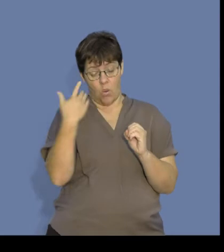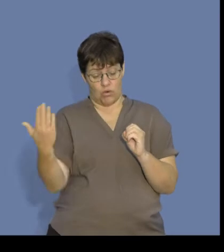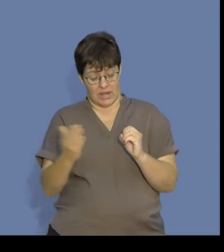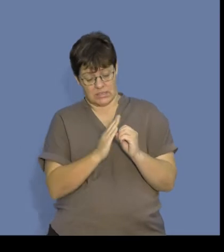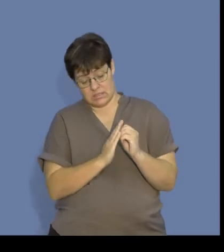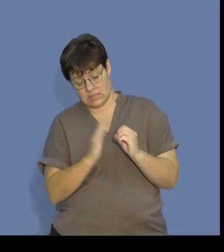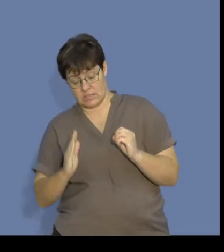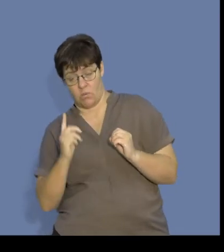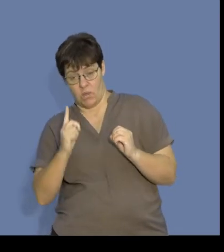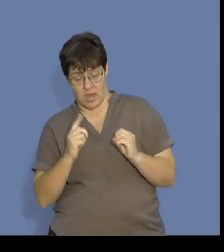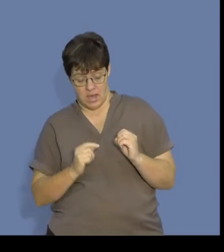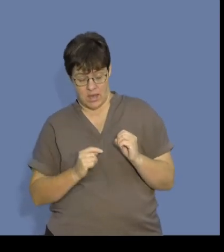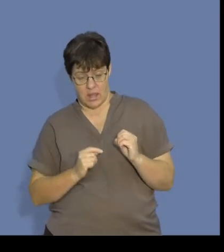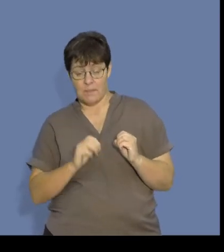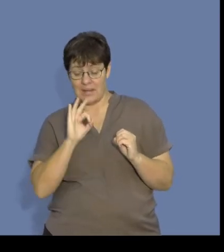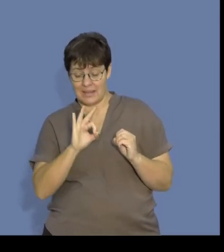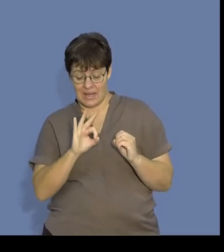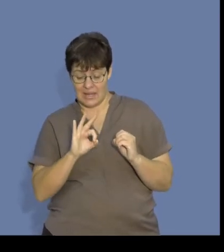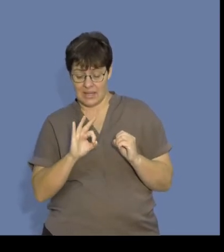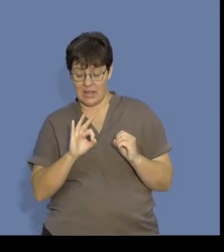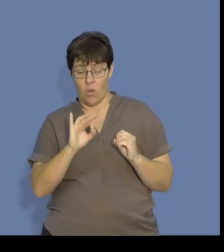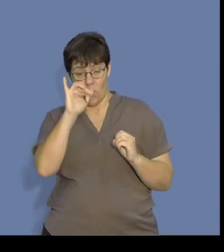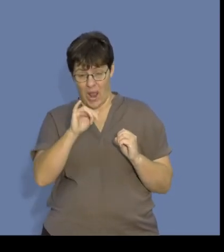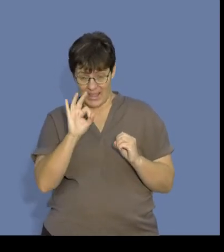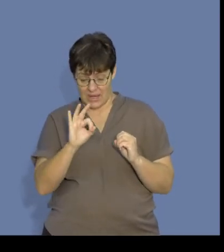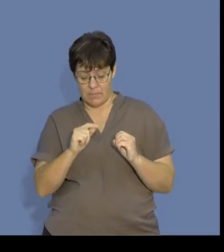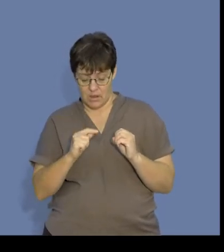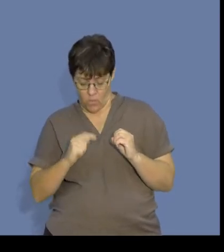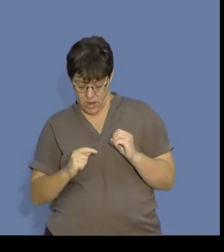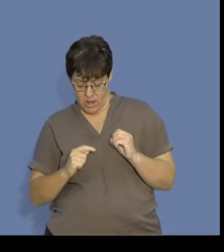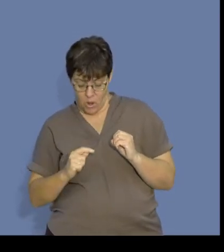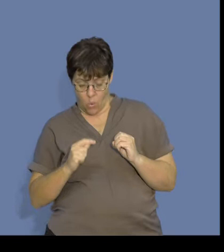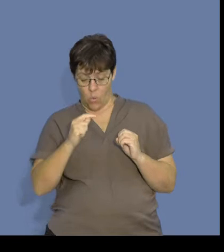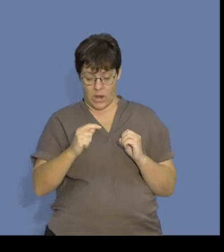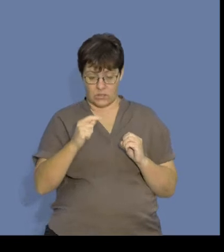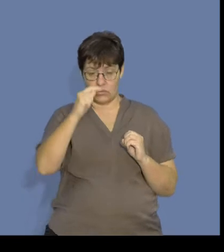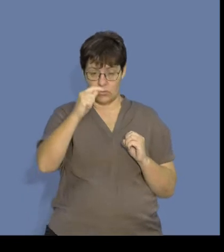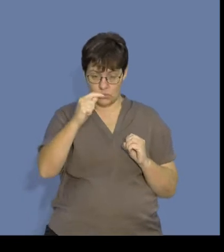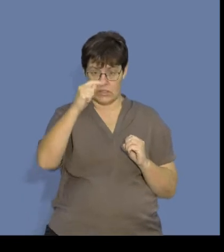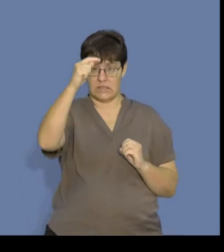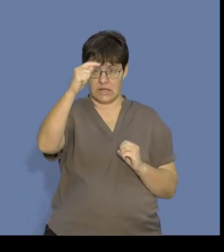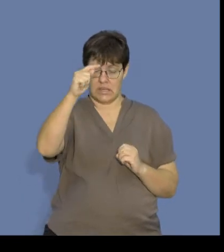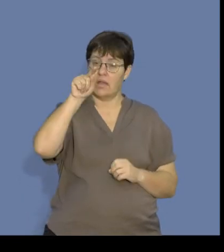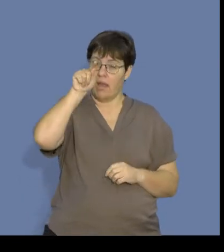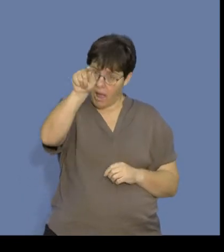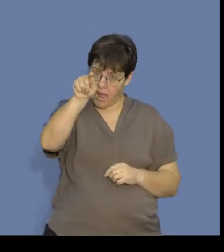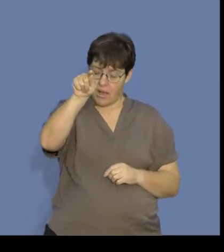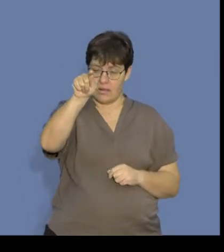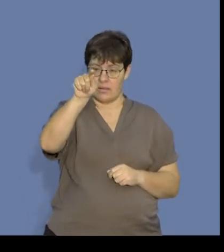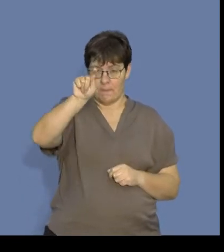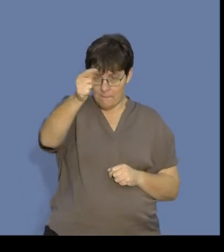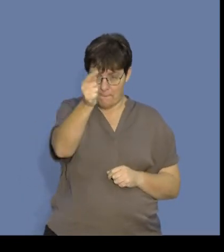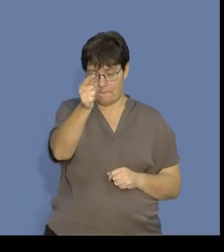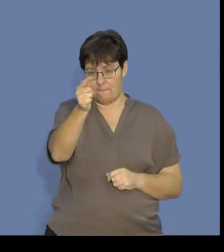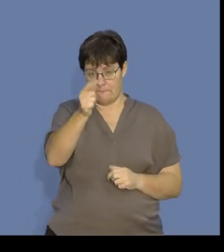1 unit to the right. And then the 3 means wherever you land after you move 1 unit to the right, you move